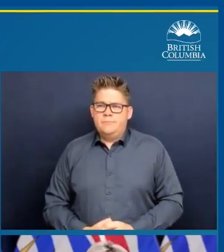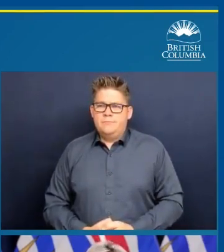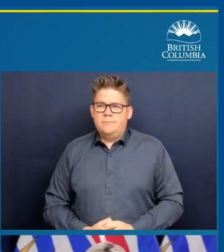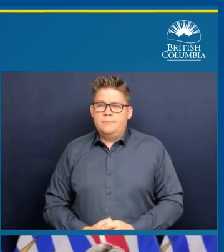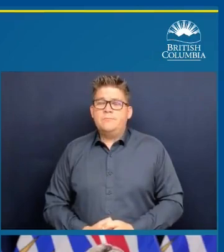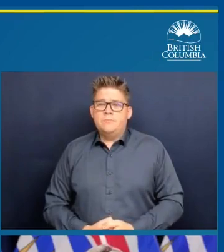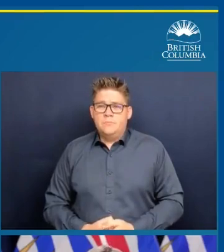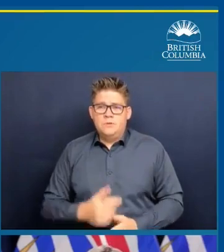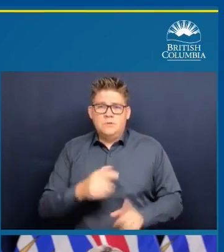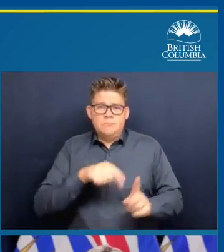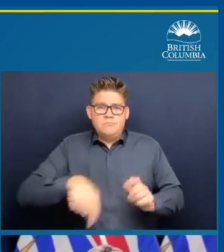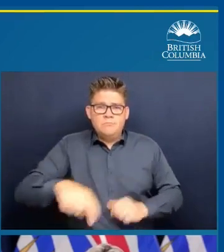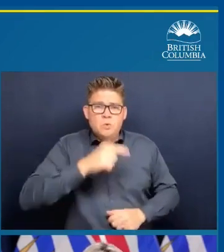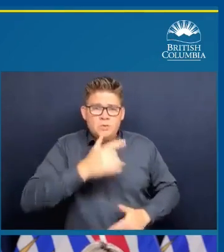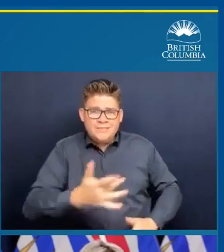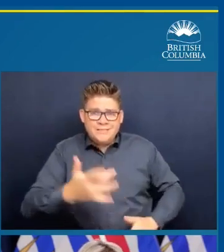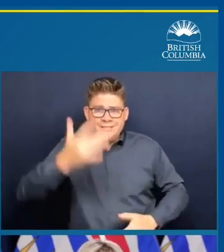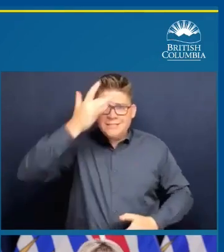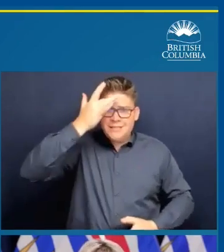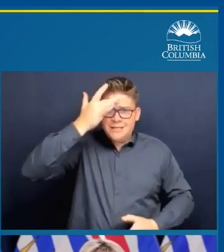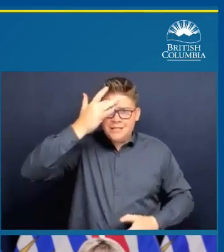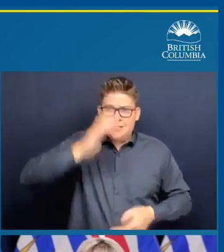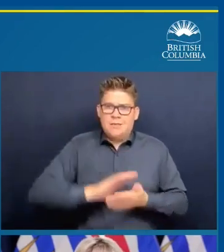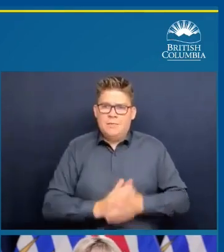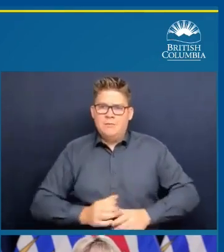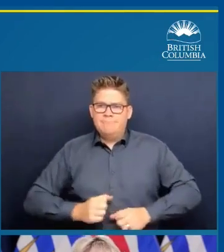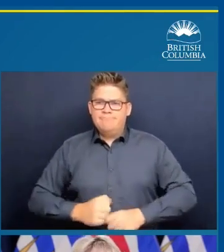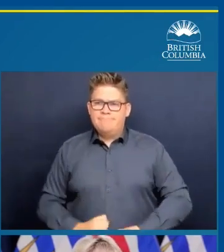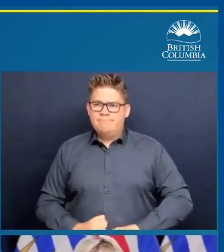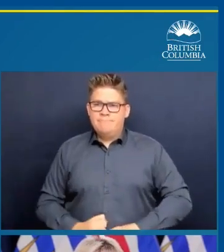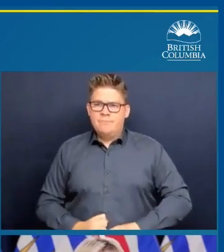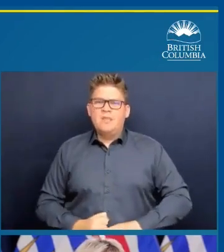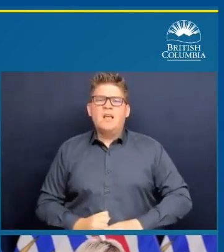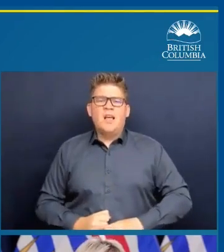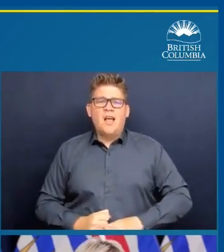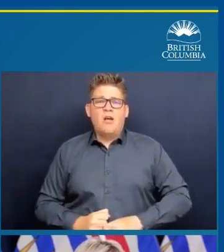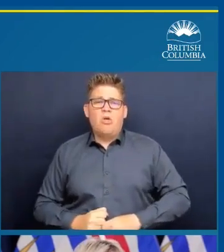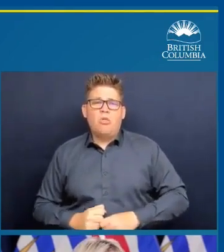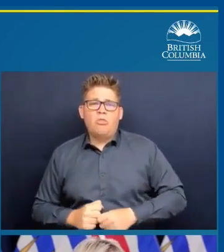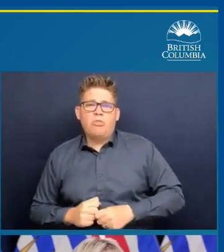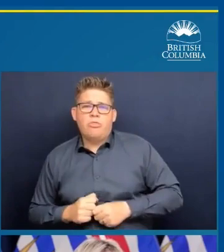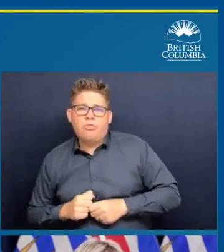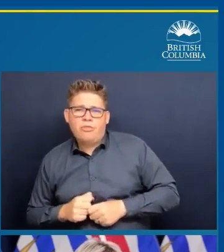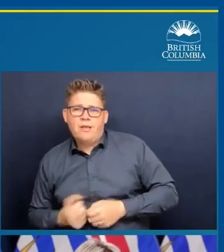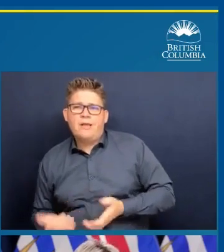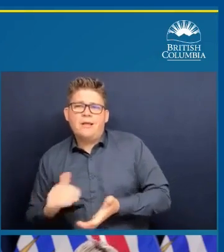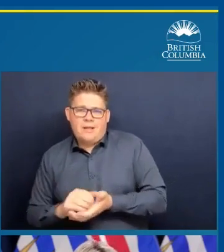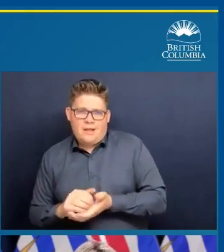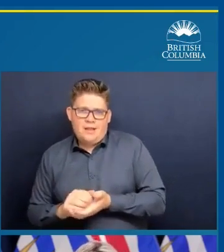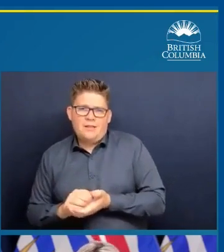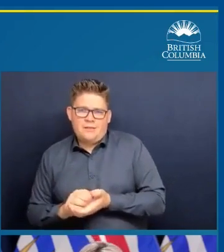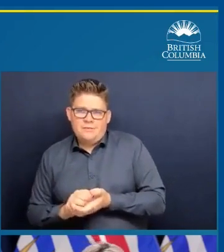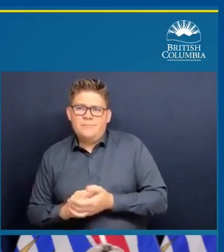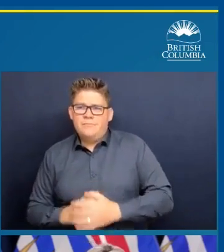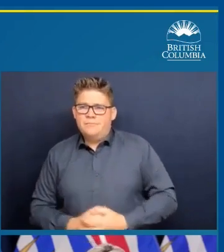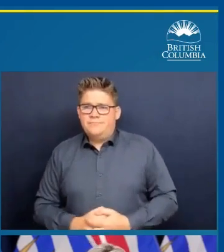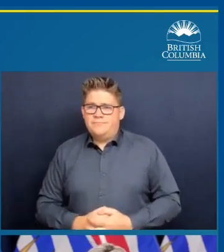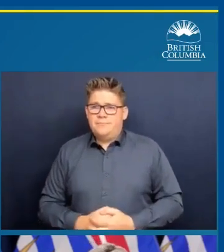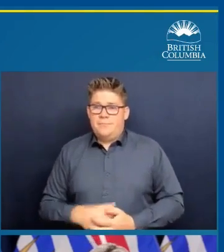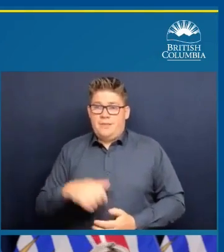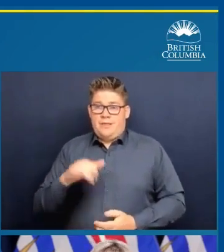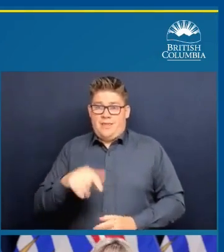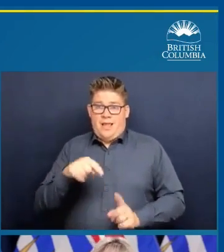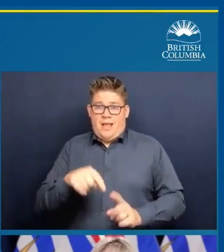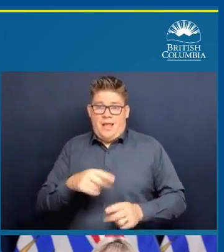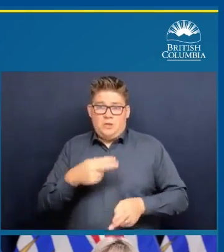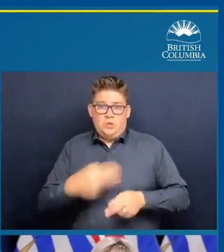to the virus, and we know that those antibodies protect against getting infected, having that virus cause infection in the first